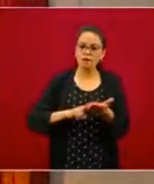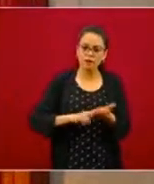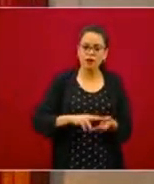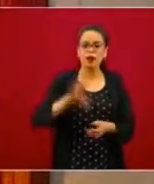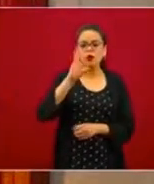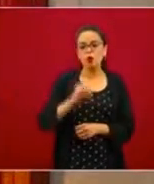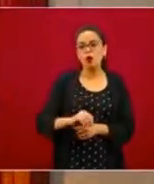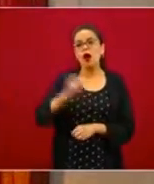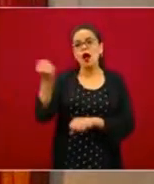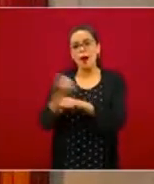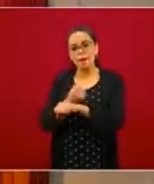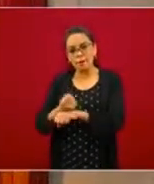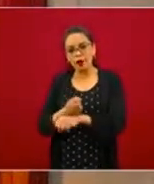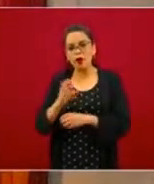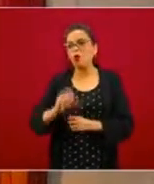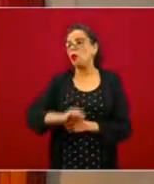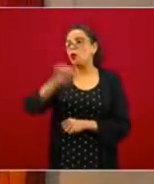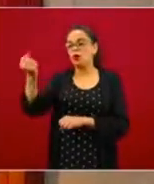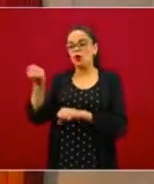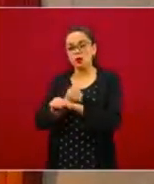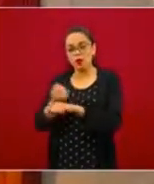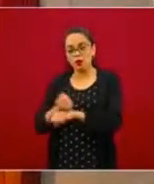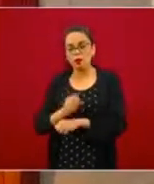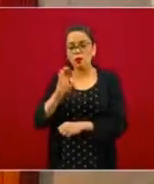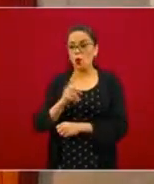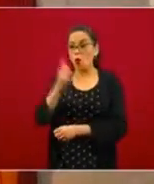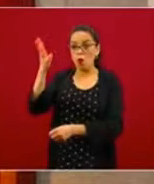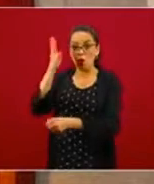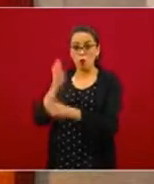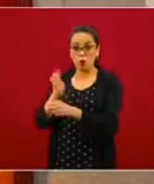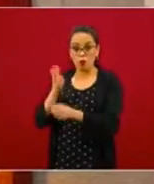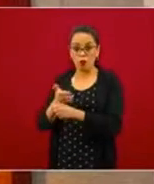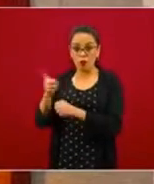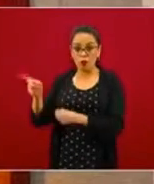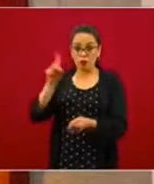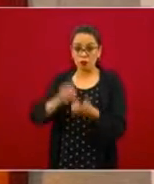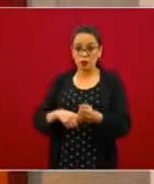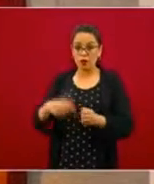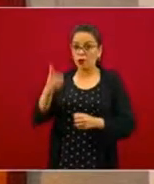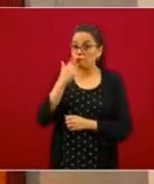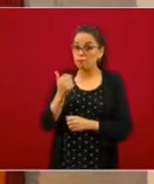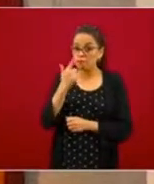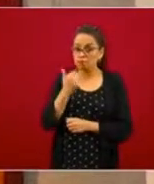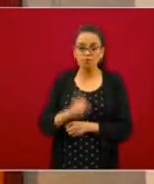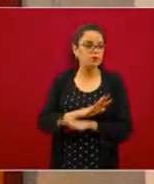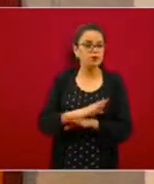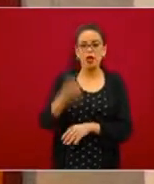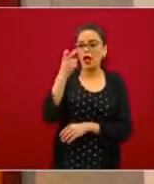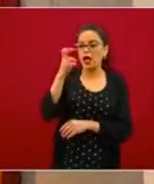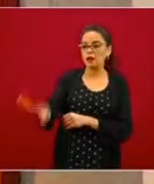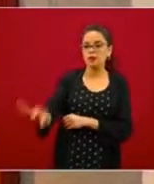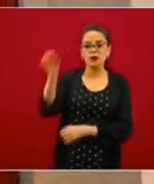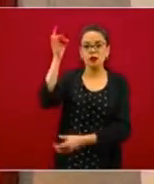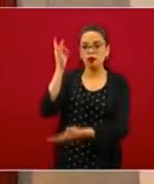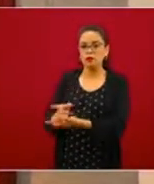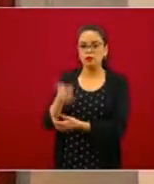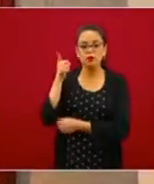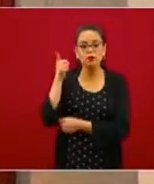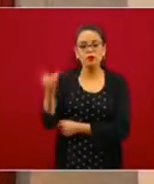If we have soft criteria, permissive criteria, then our rollback will